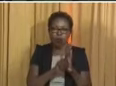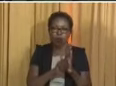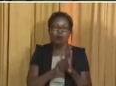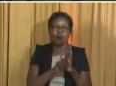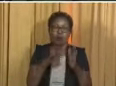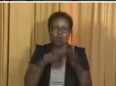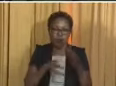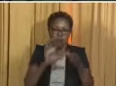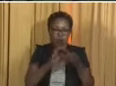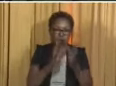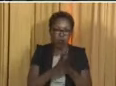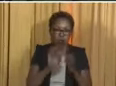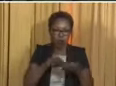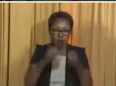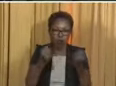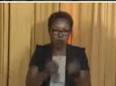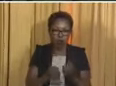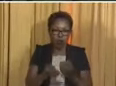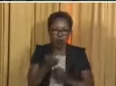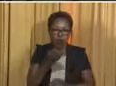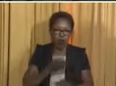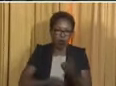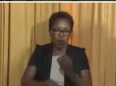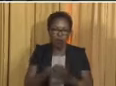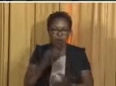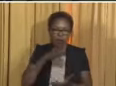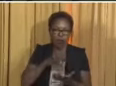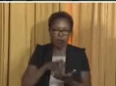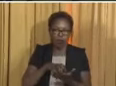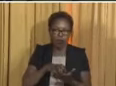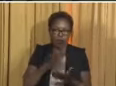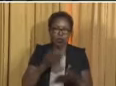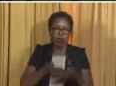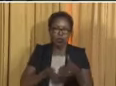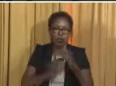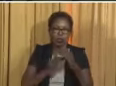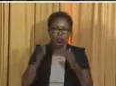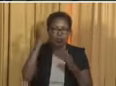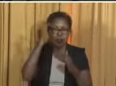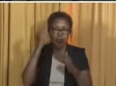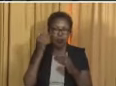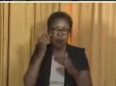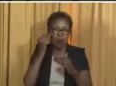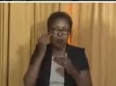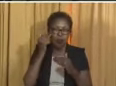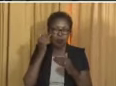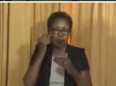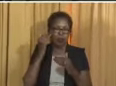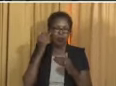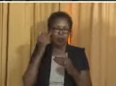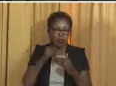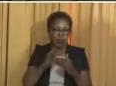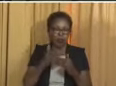growth, and that the Supreme Court is the guardian of the Constitution and the final arbiter.